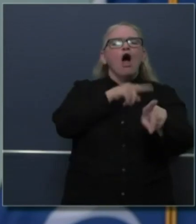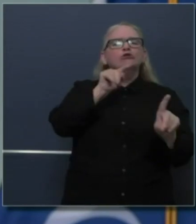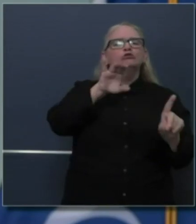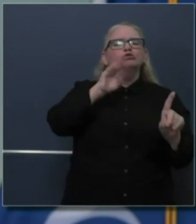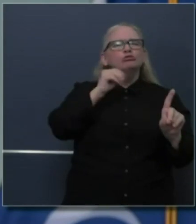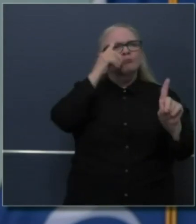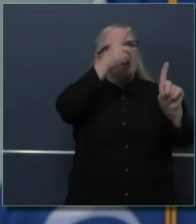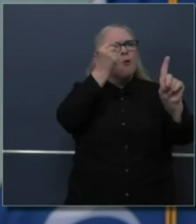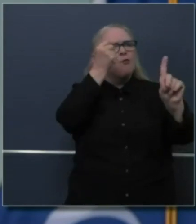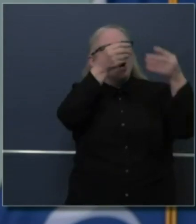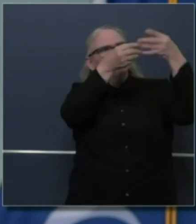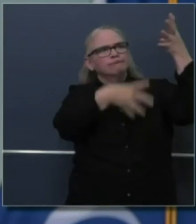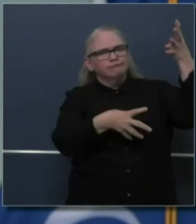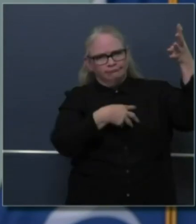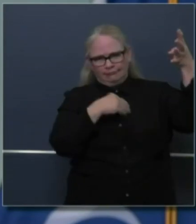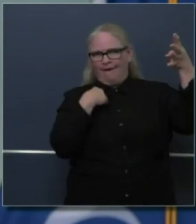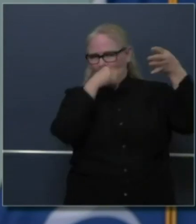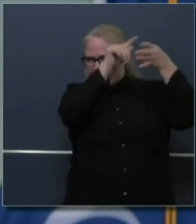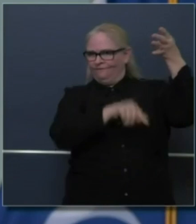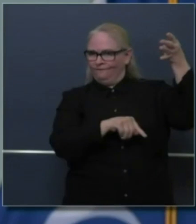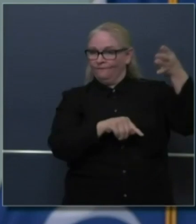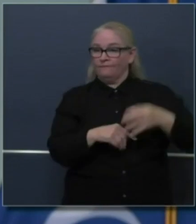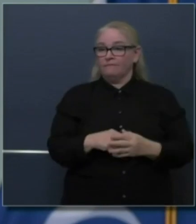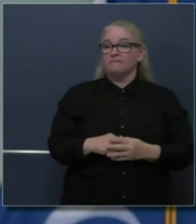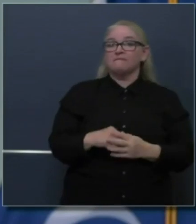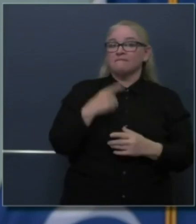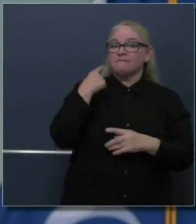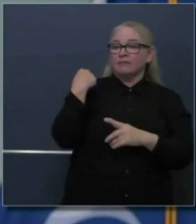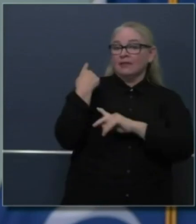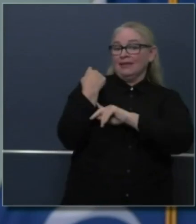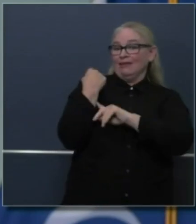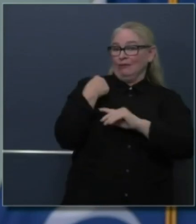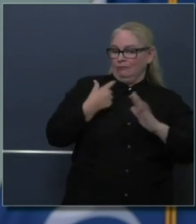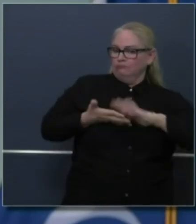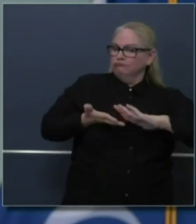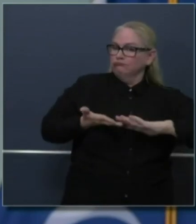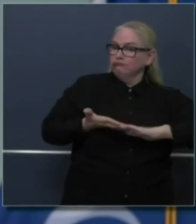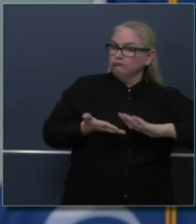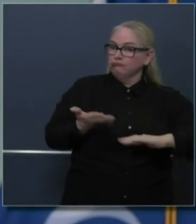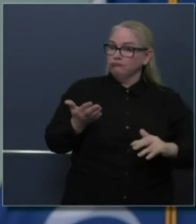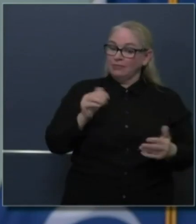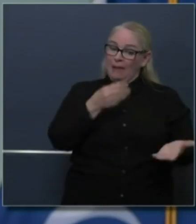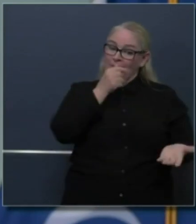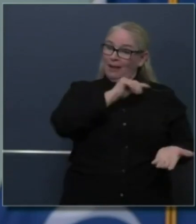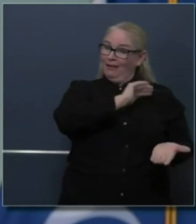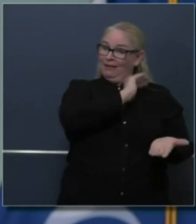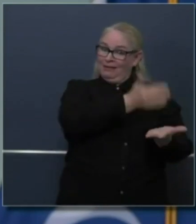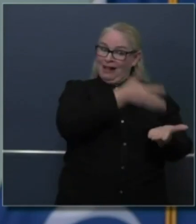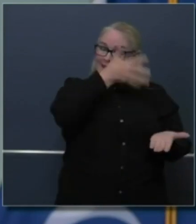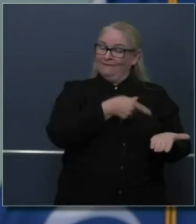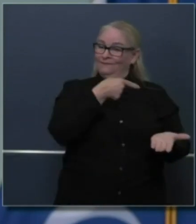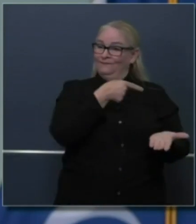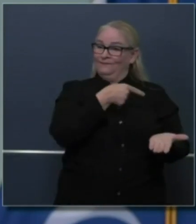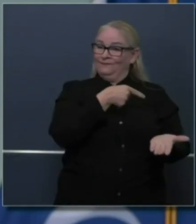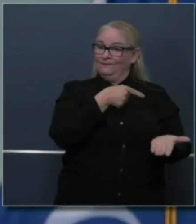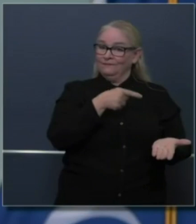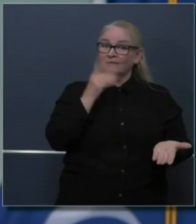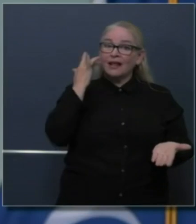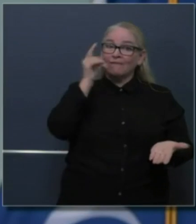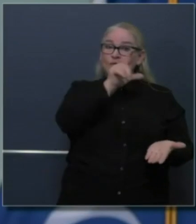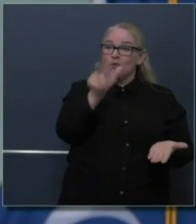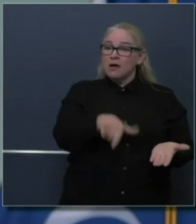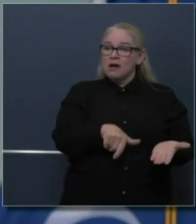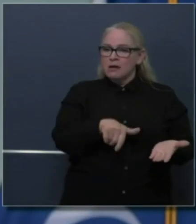America last year that used part of its operating surplus at the level the state of California did. Over $9 billion